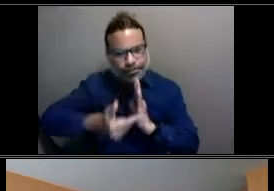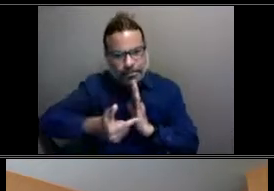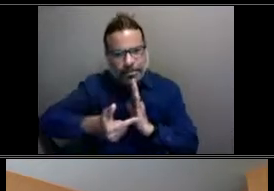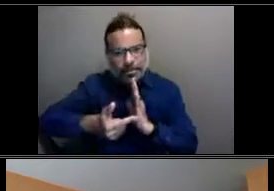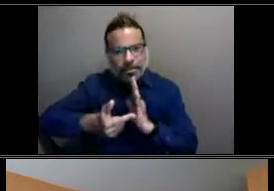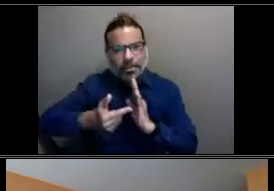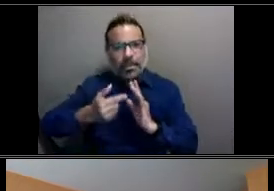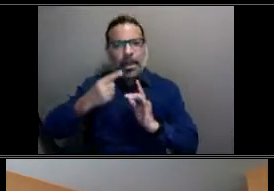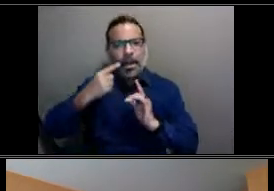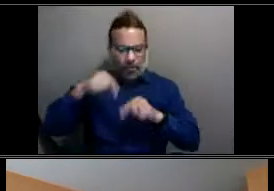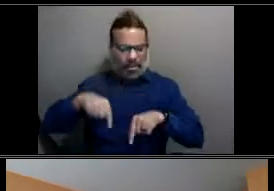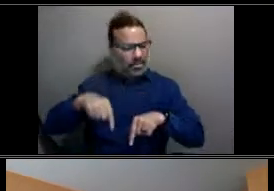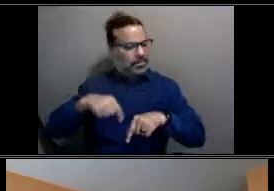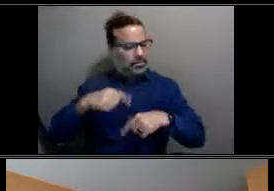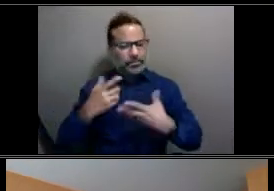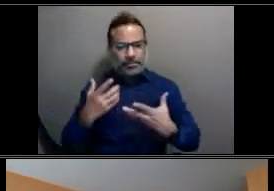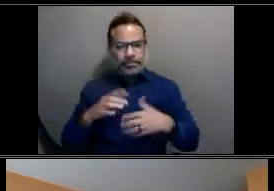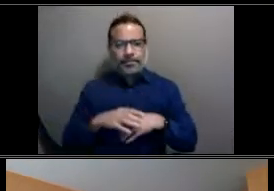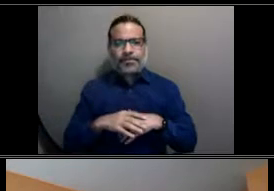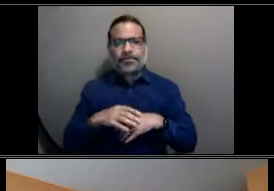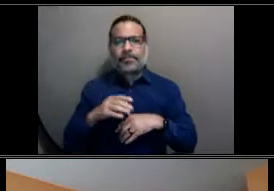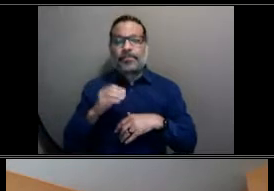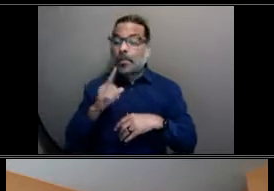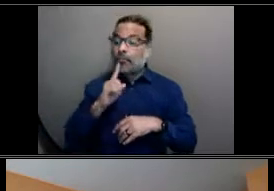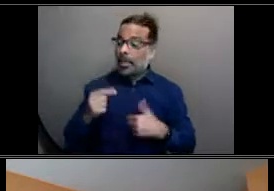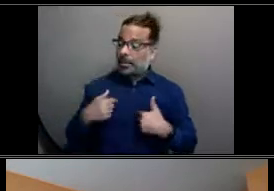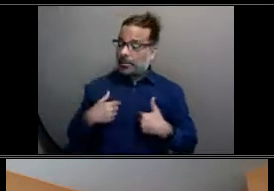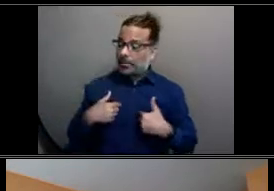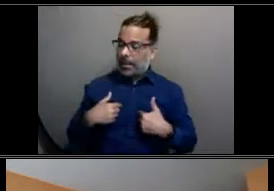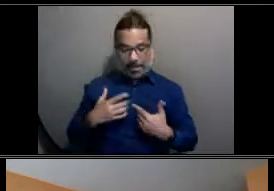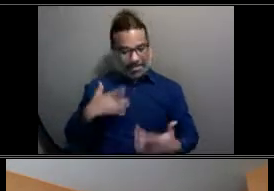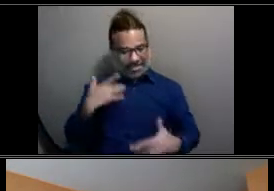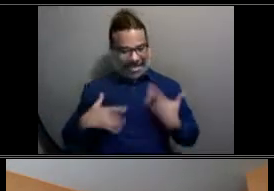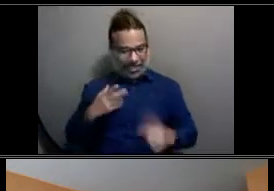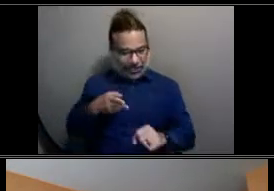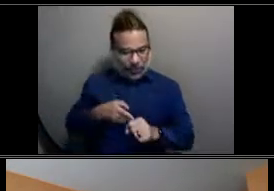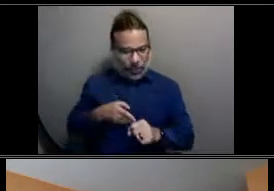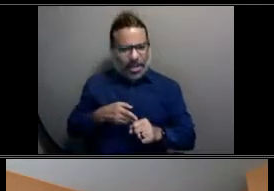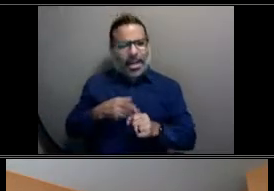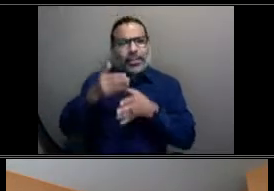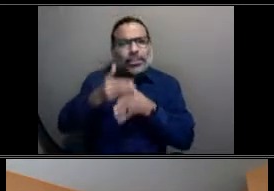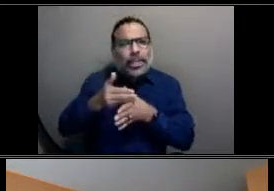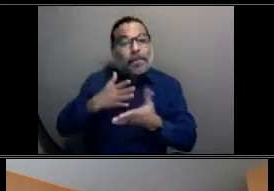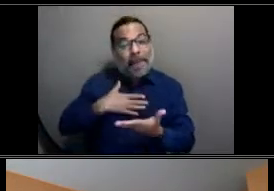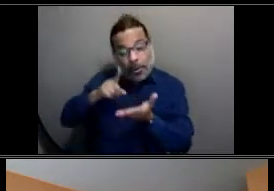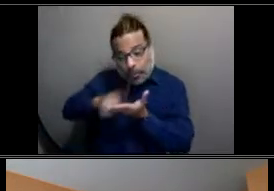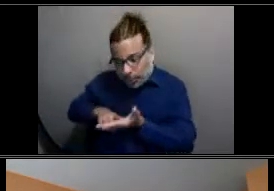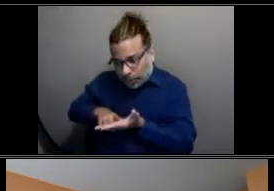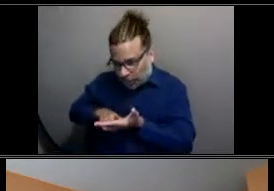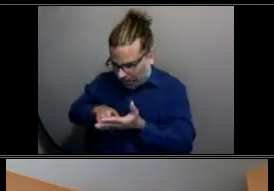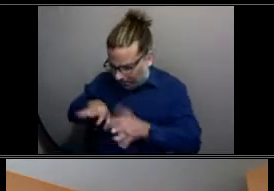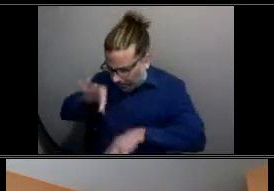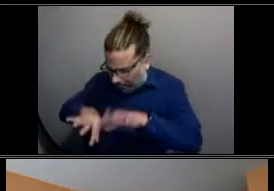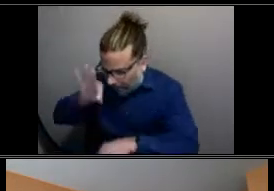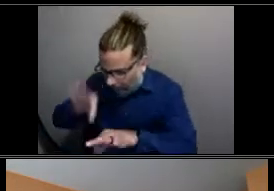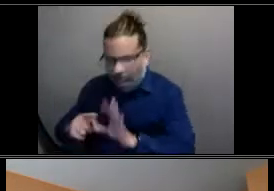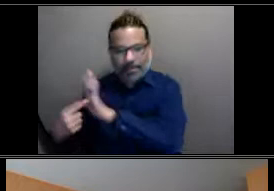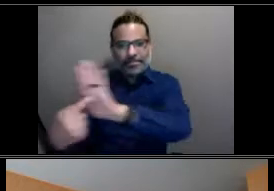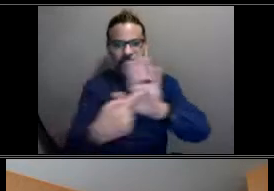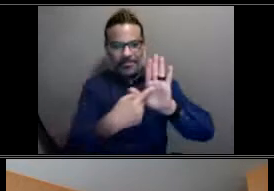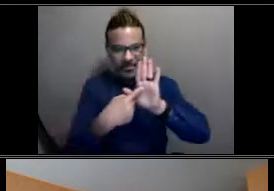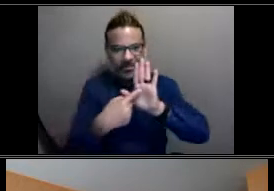brief series, and I'm really excited to be here to share some findings from 2 of the research studies and hear